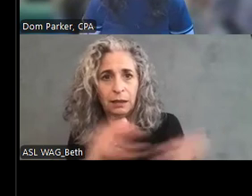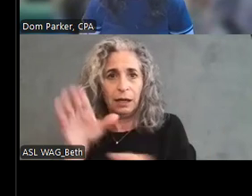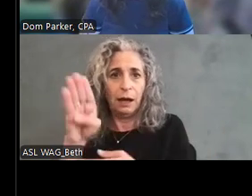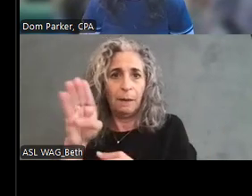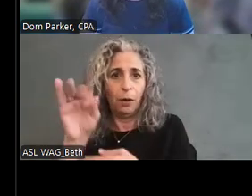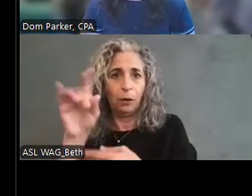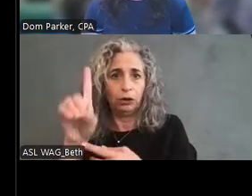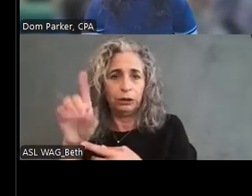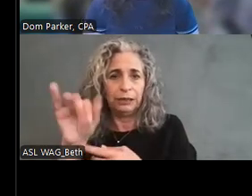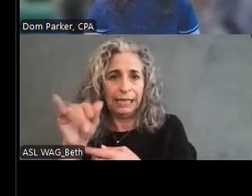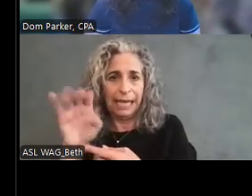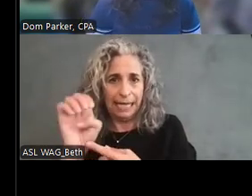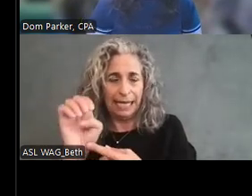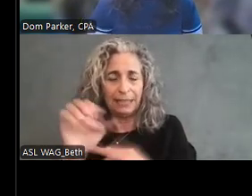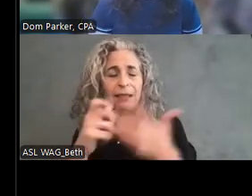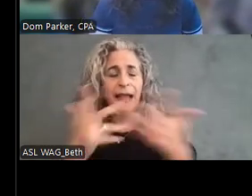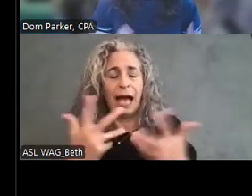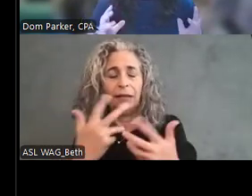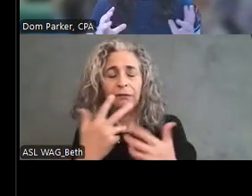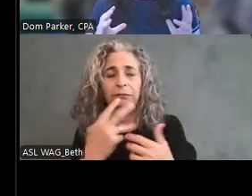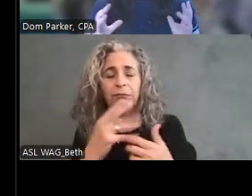text-to-speech options. And